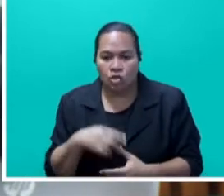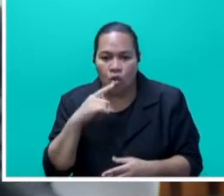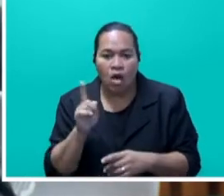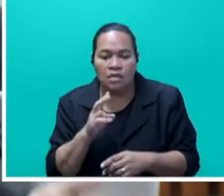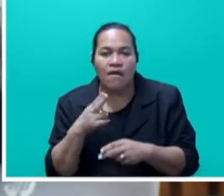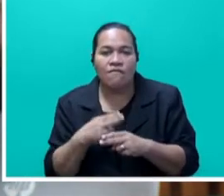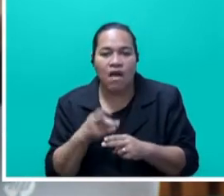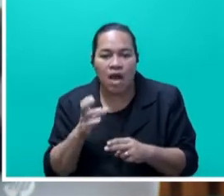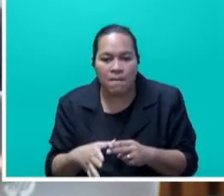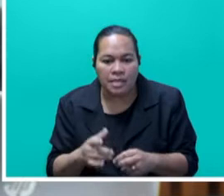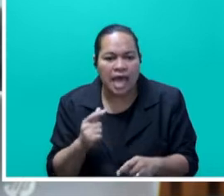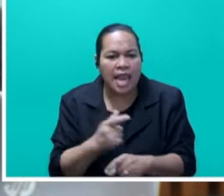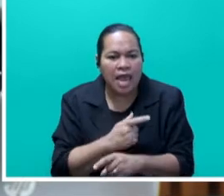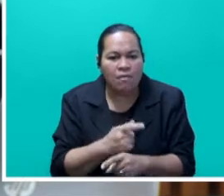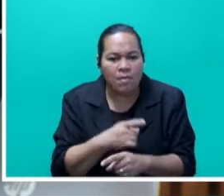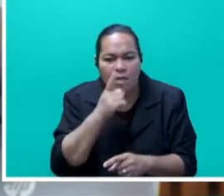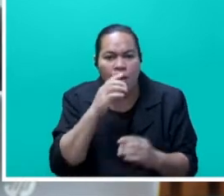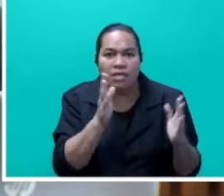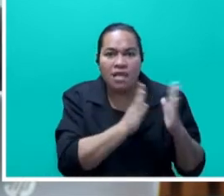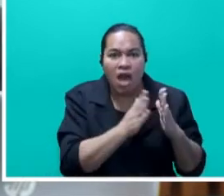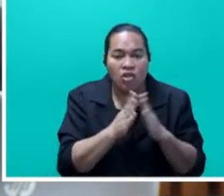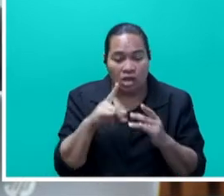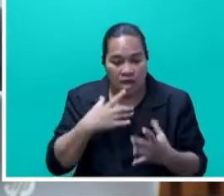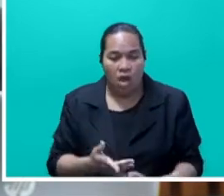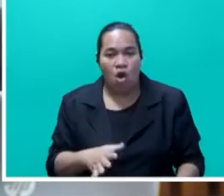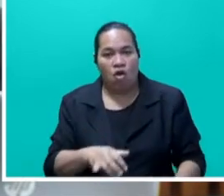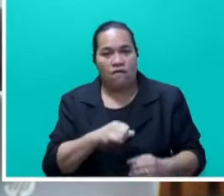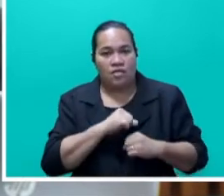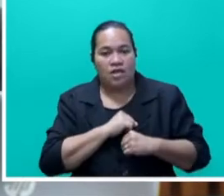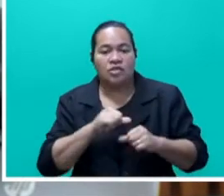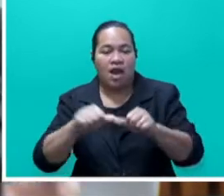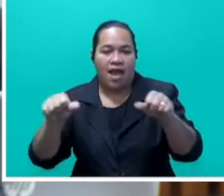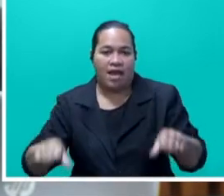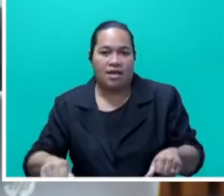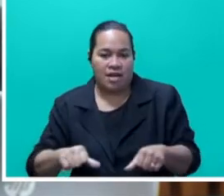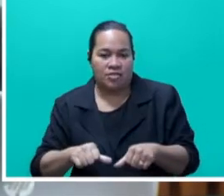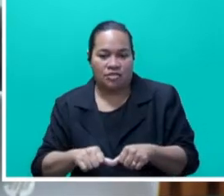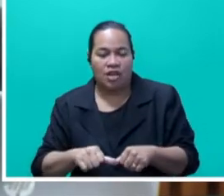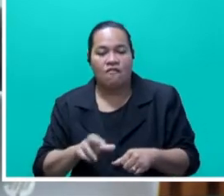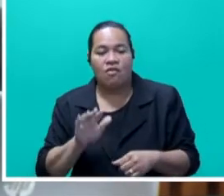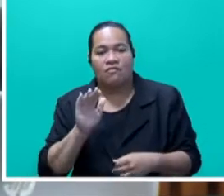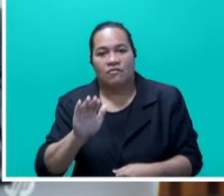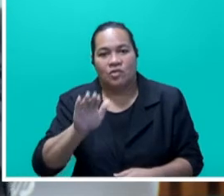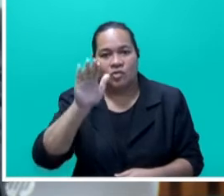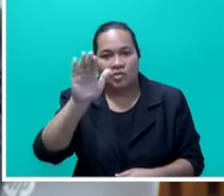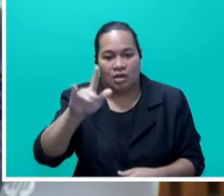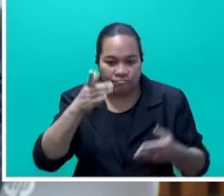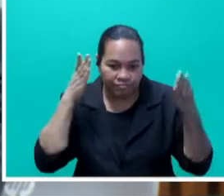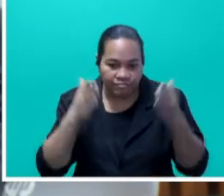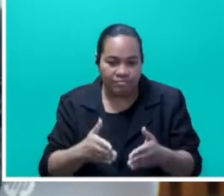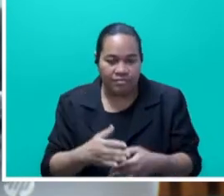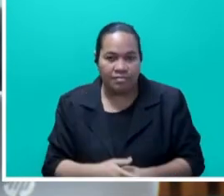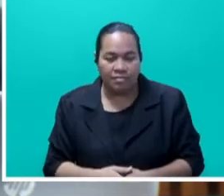farmers, laborers who are in the urban area, their confidence on agriculture sector to peg their future. Mr.